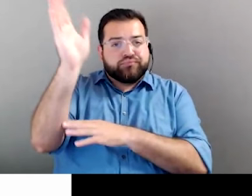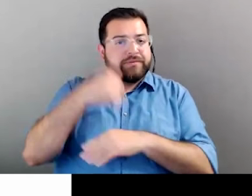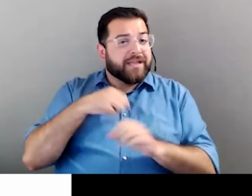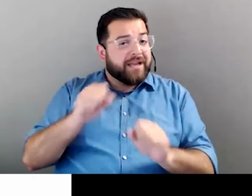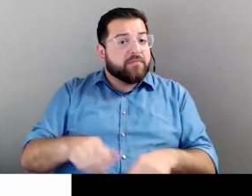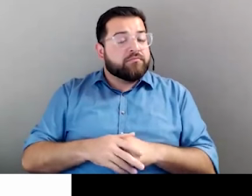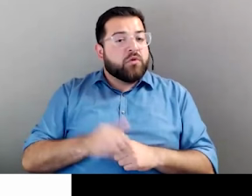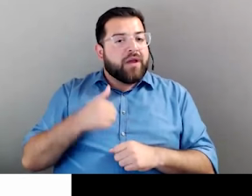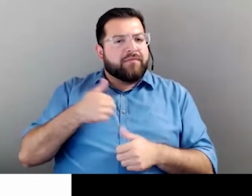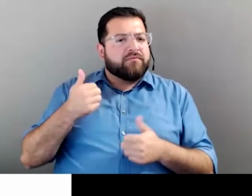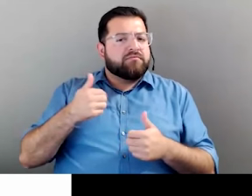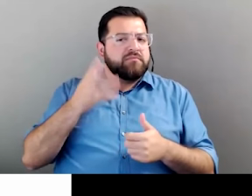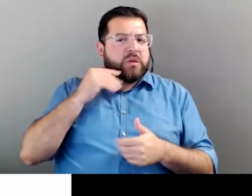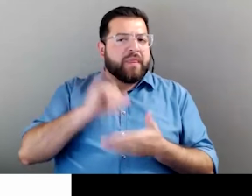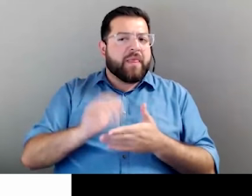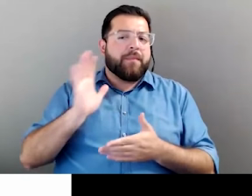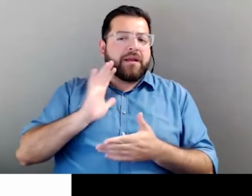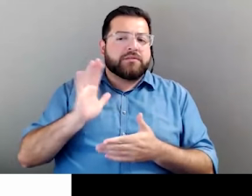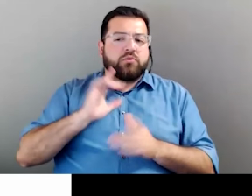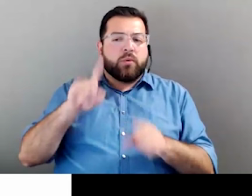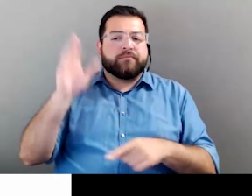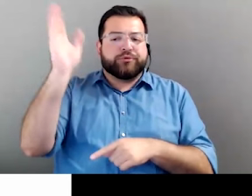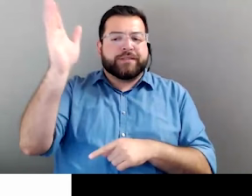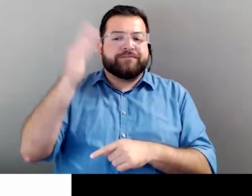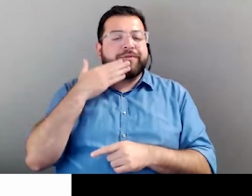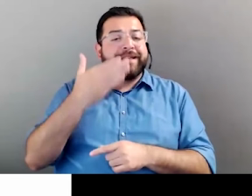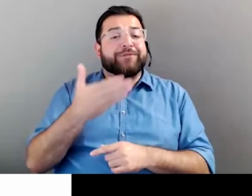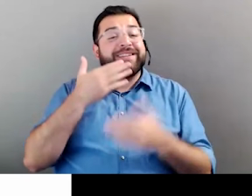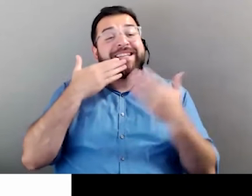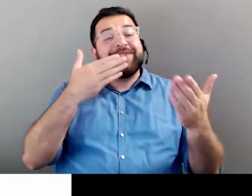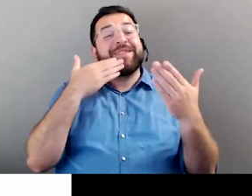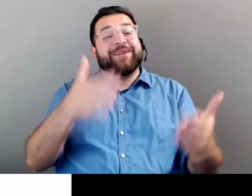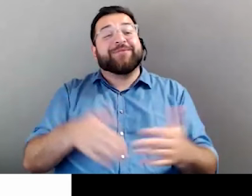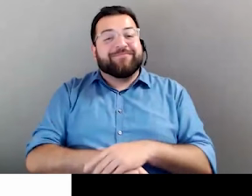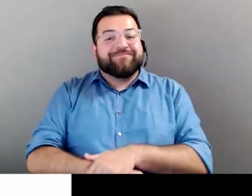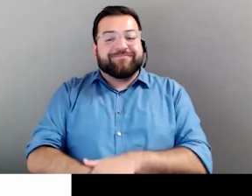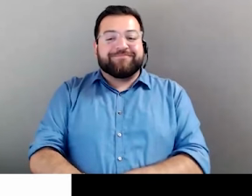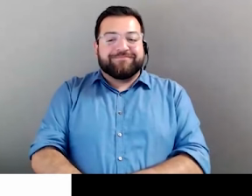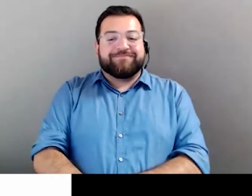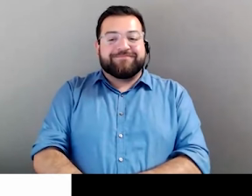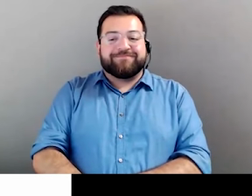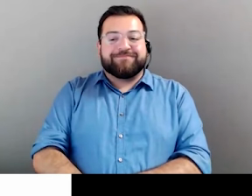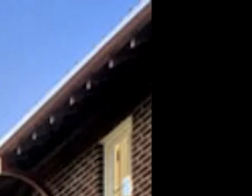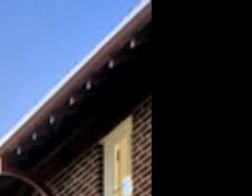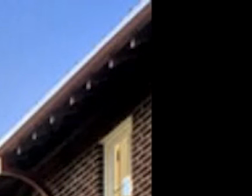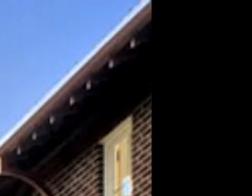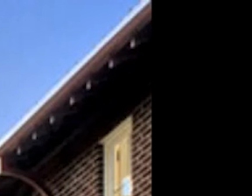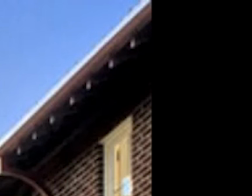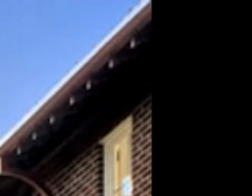So yeah. Thank you so much. Thank you. Thank you, everyone.